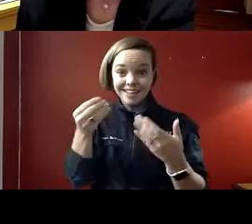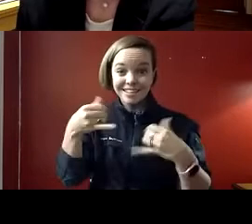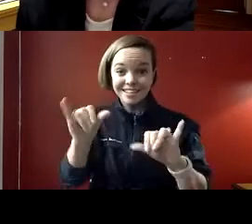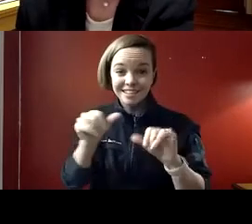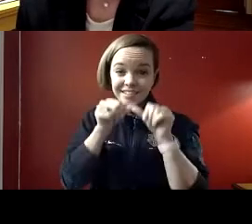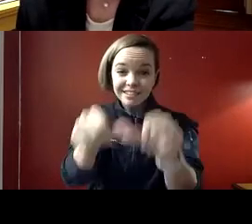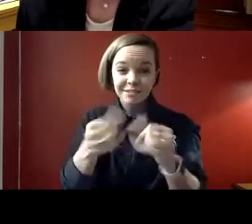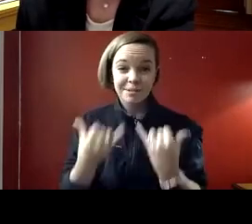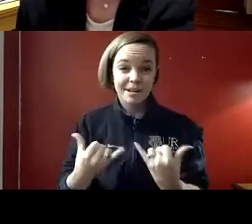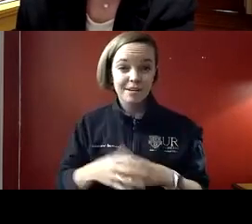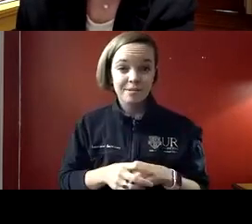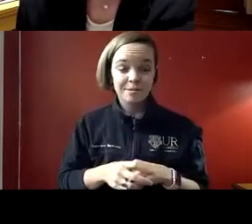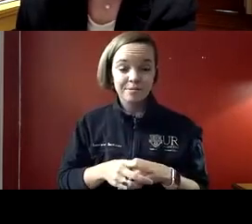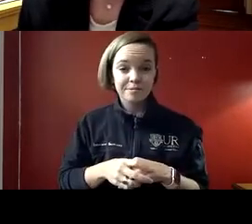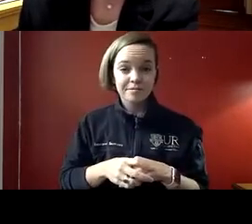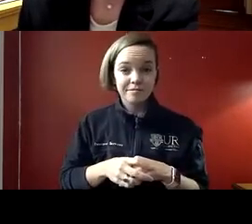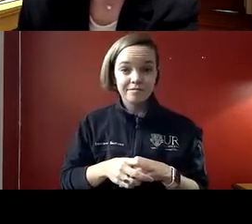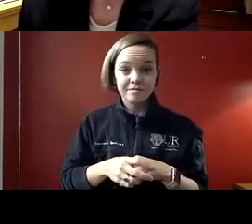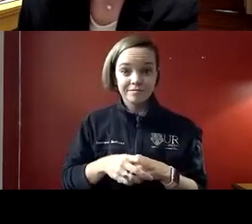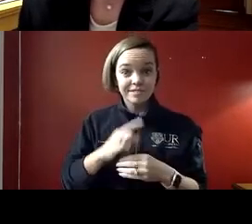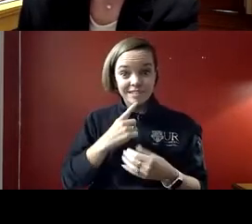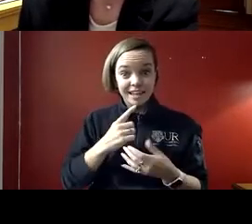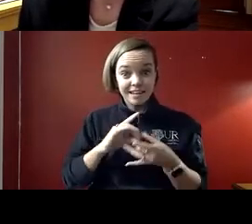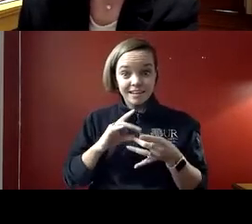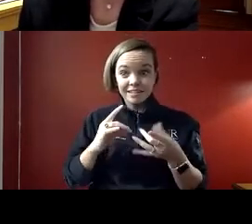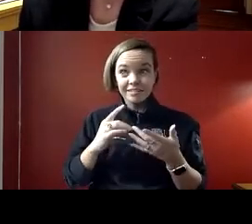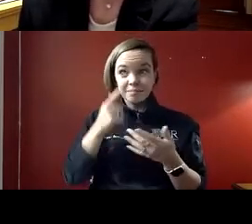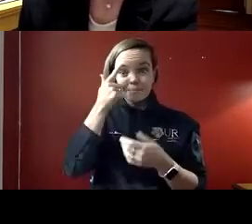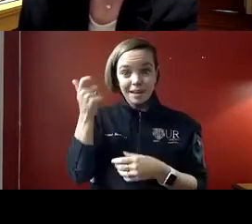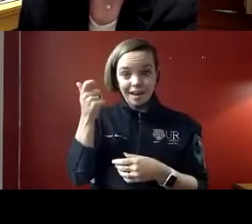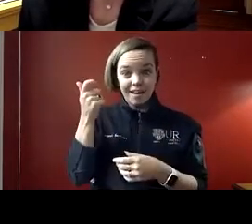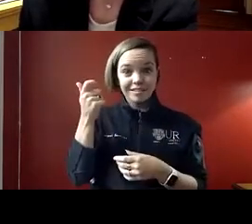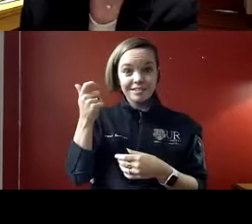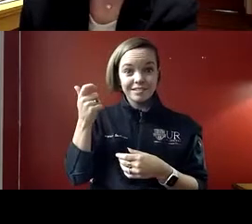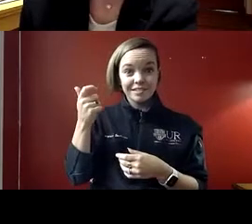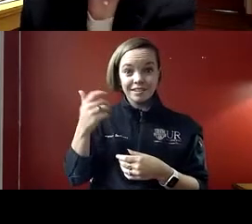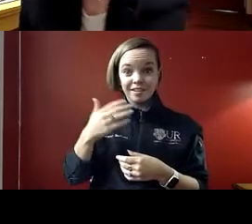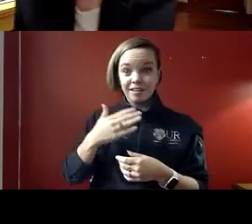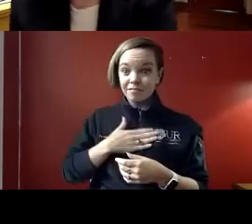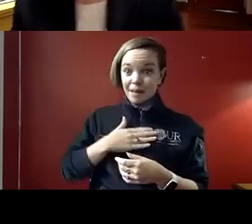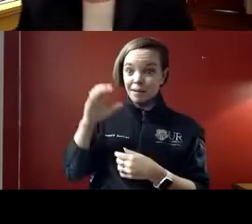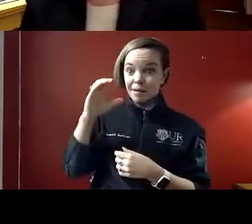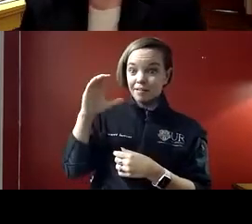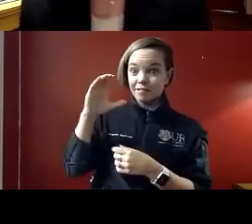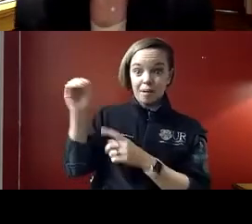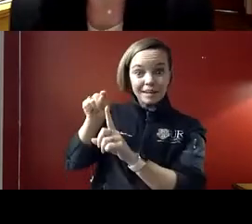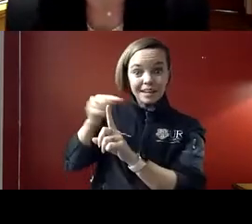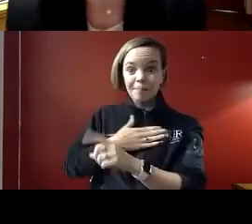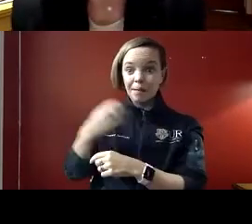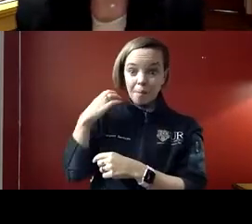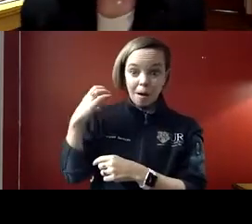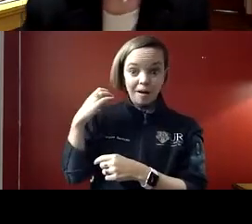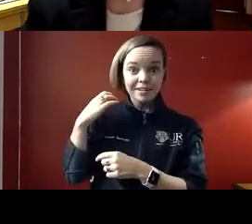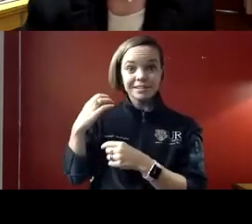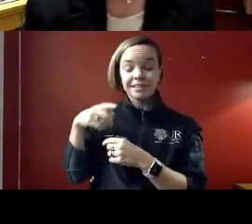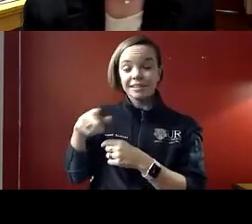day, saying that because of the acts of the employer, the person